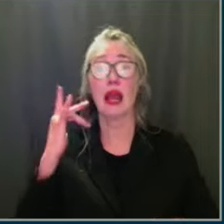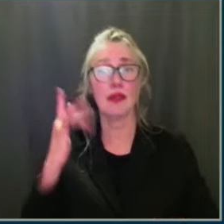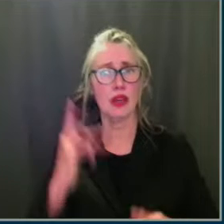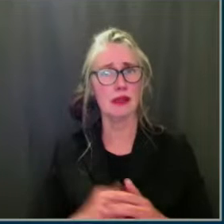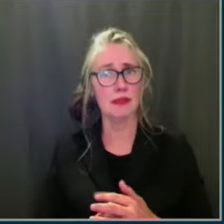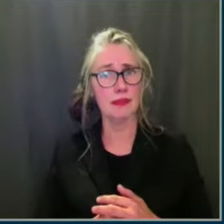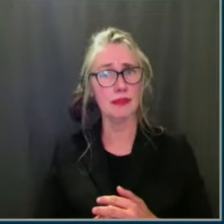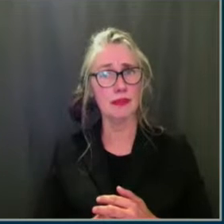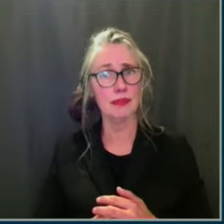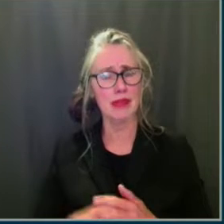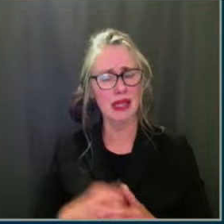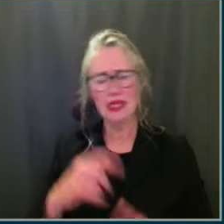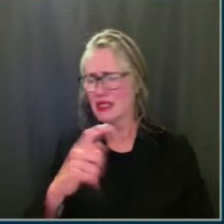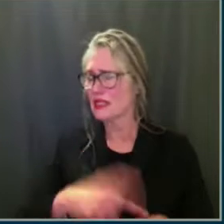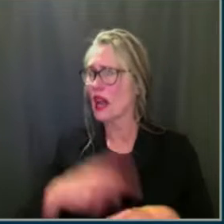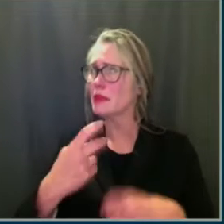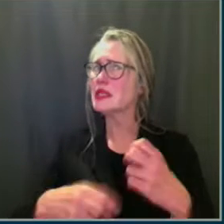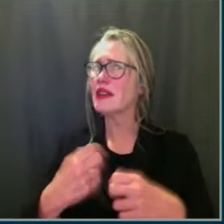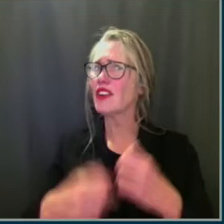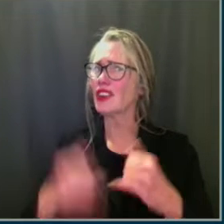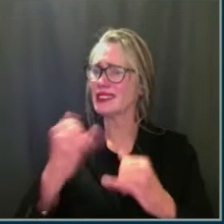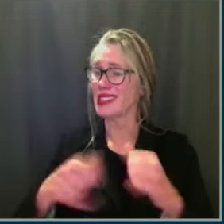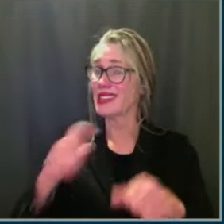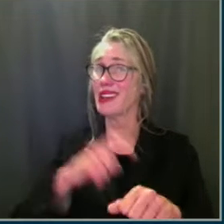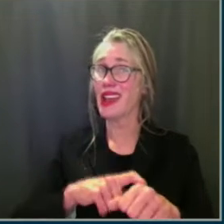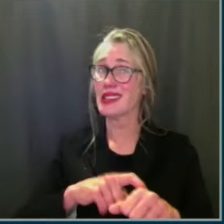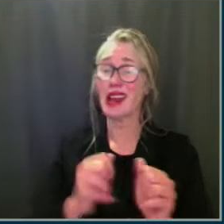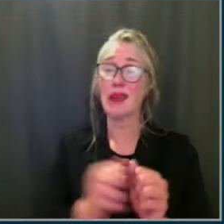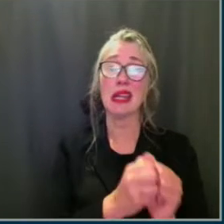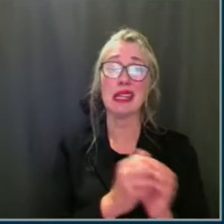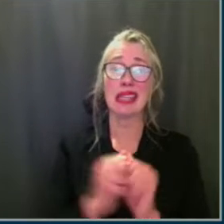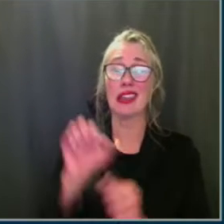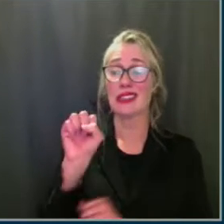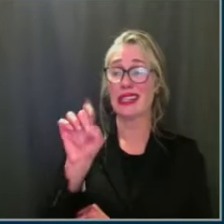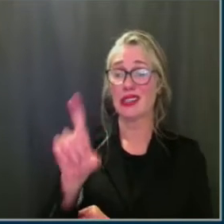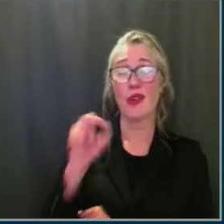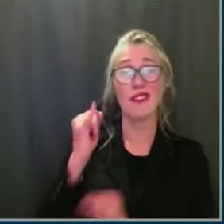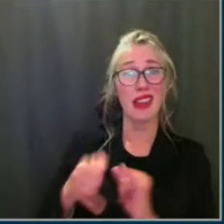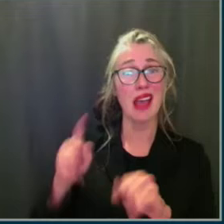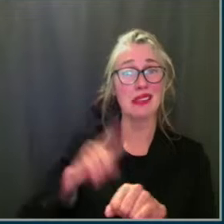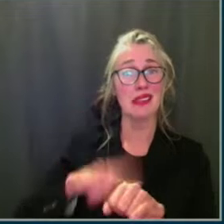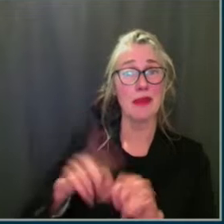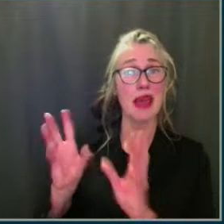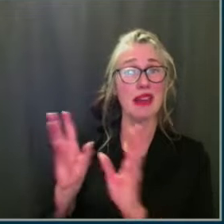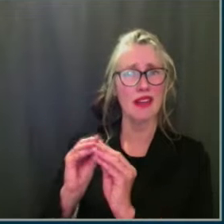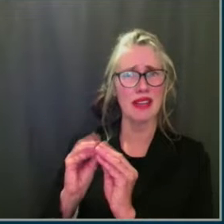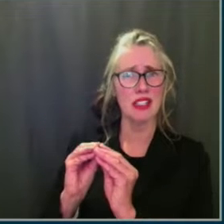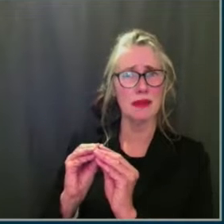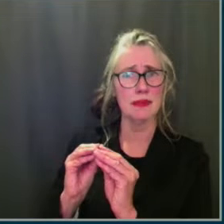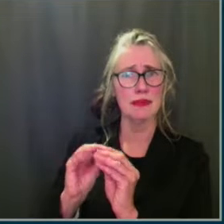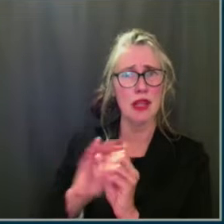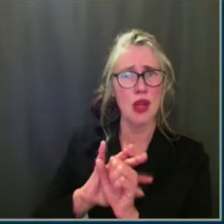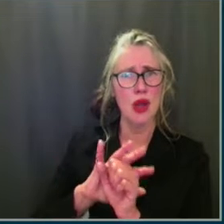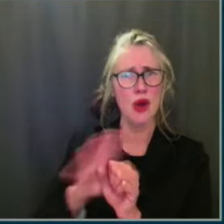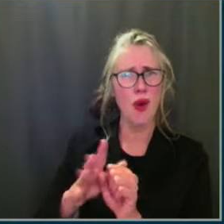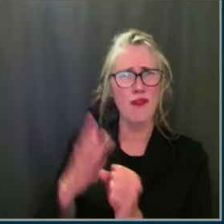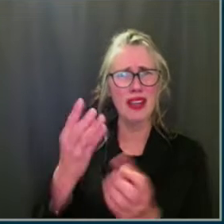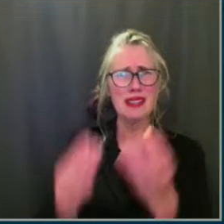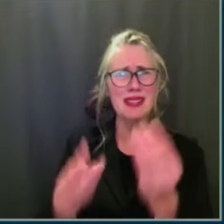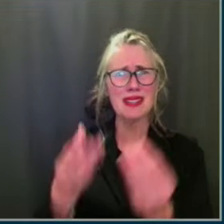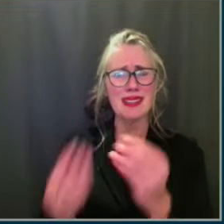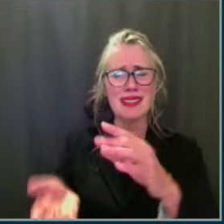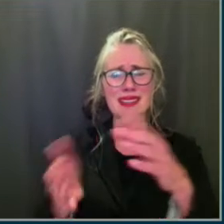difficult time it has been since we were together last in San Diego for the last convention. COVID deaths. We've